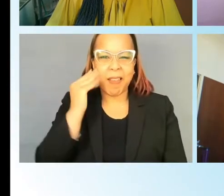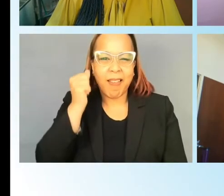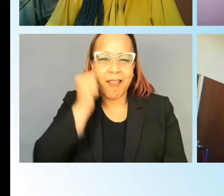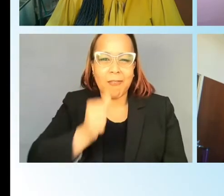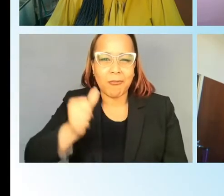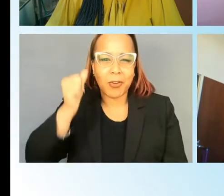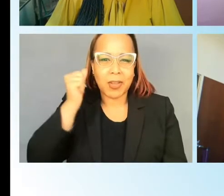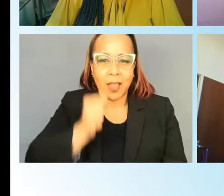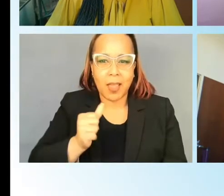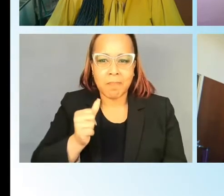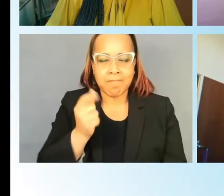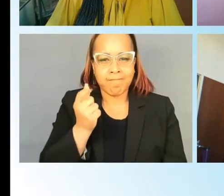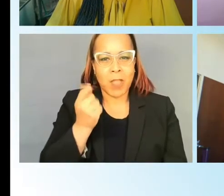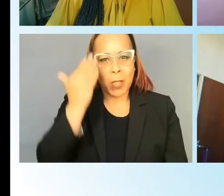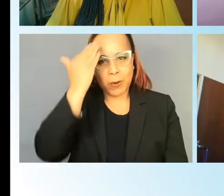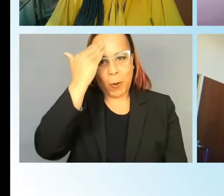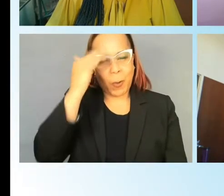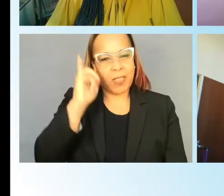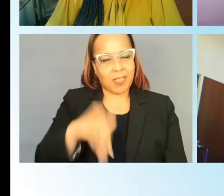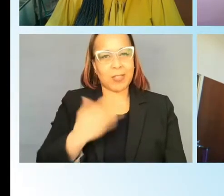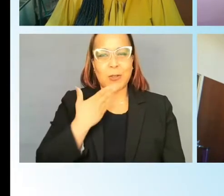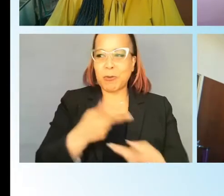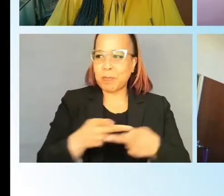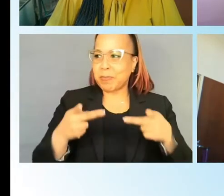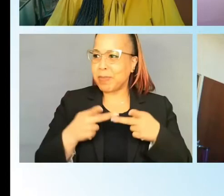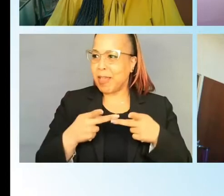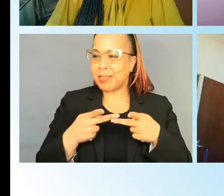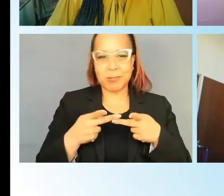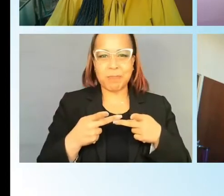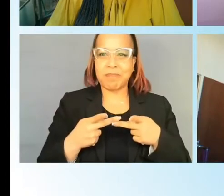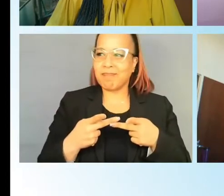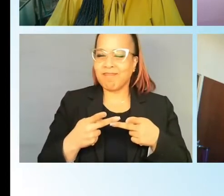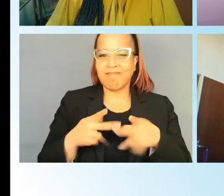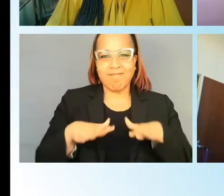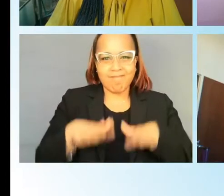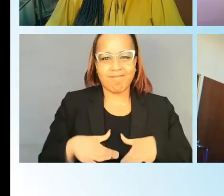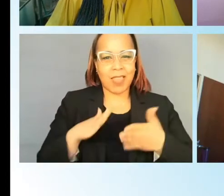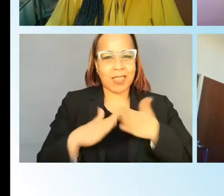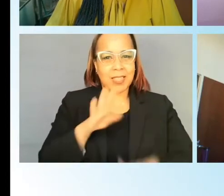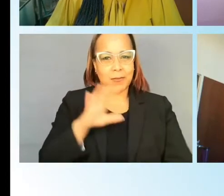and knowing that it was a good place to being in the city of